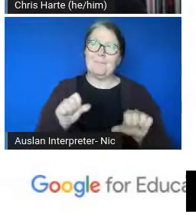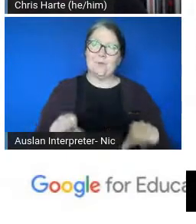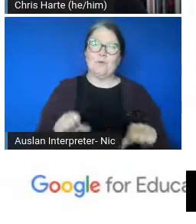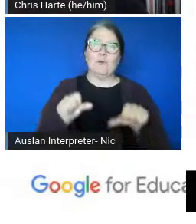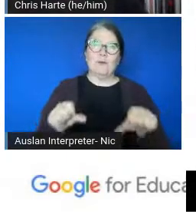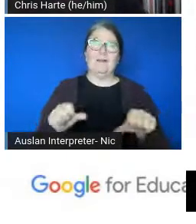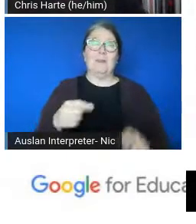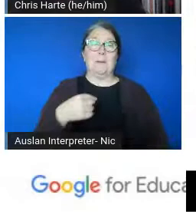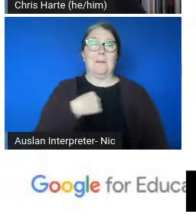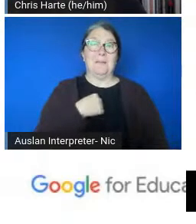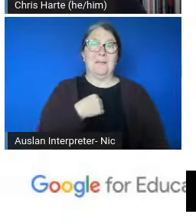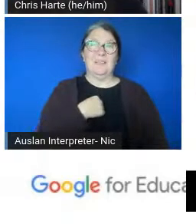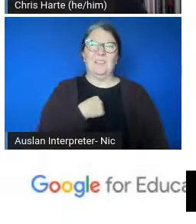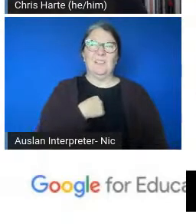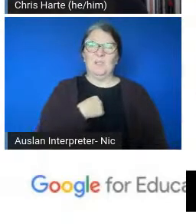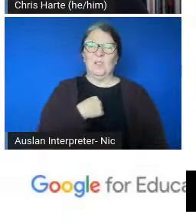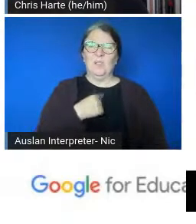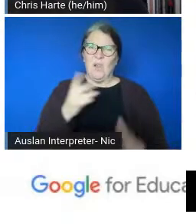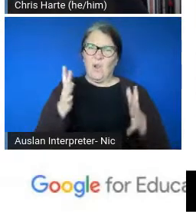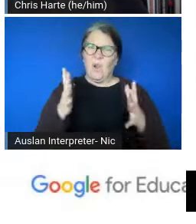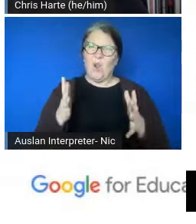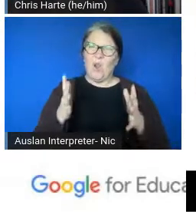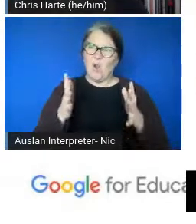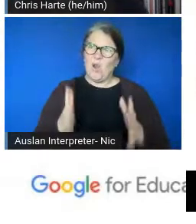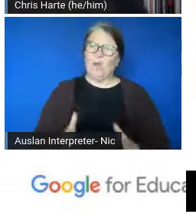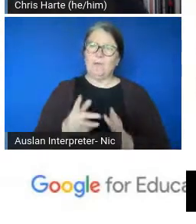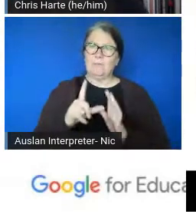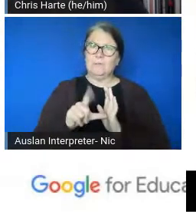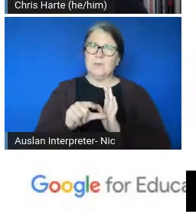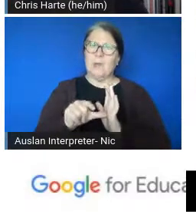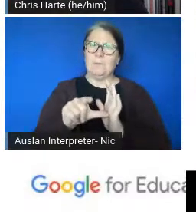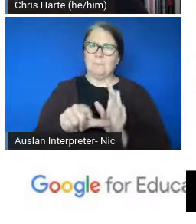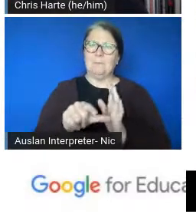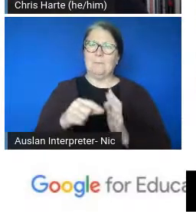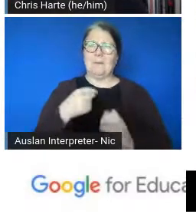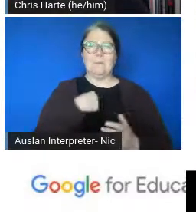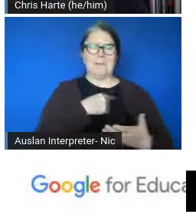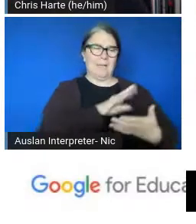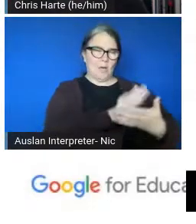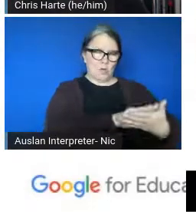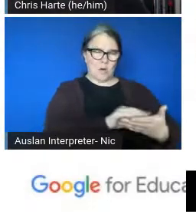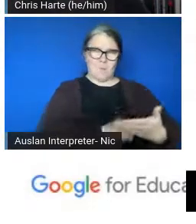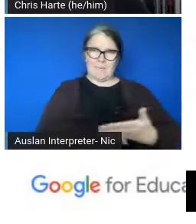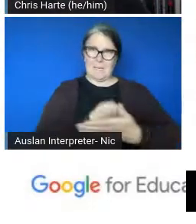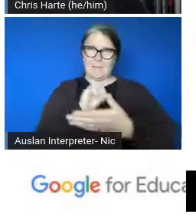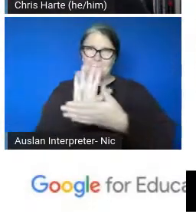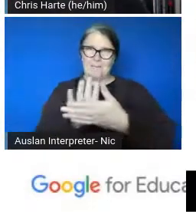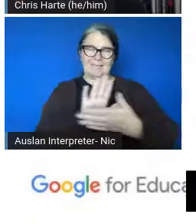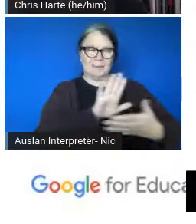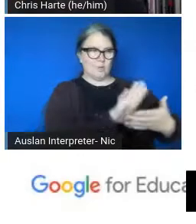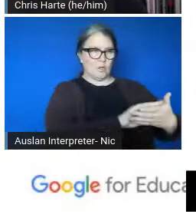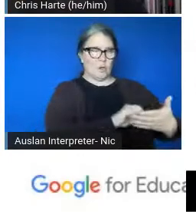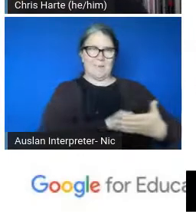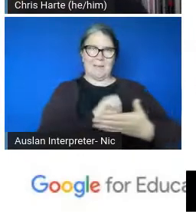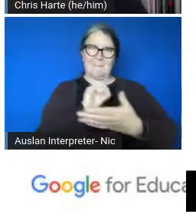spent a reasonable amount of time copying and pasting the curriculum